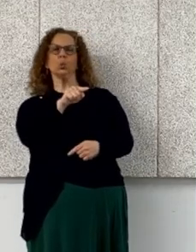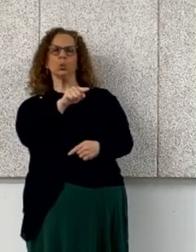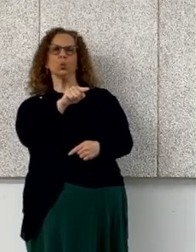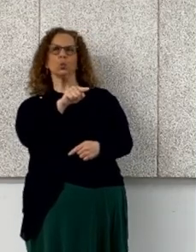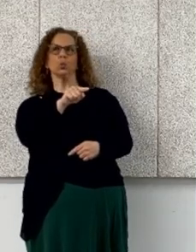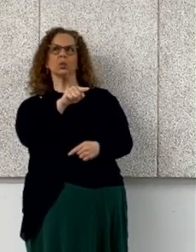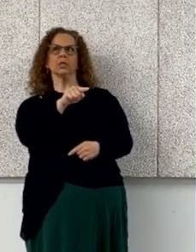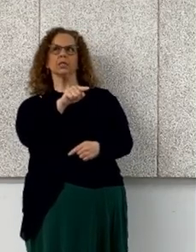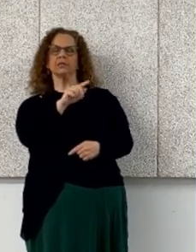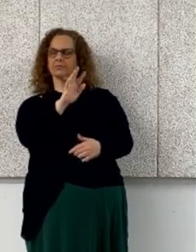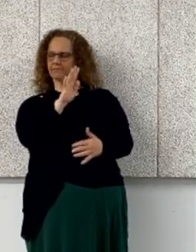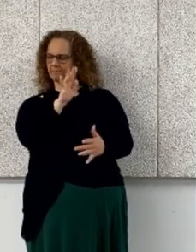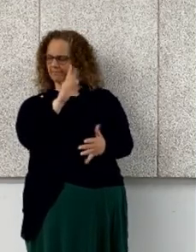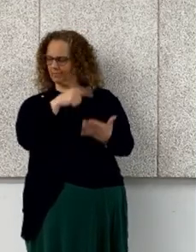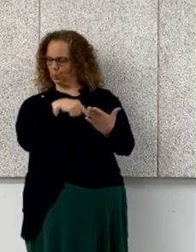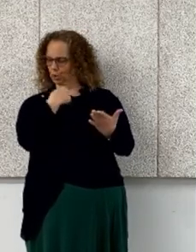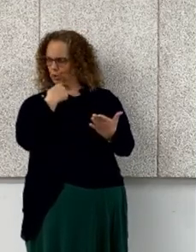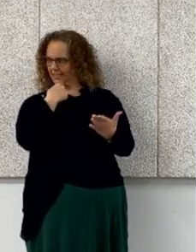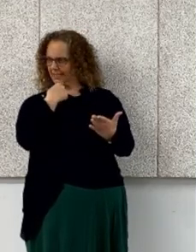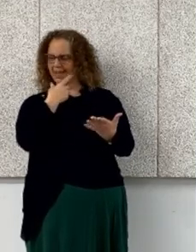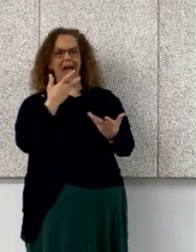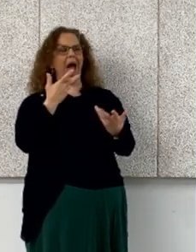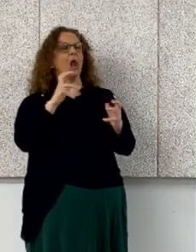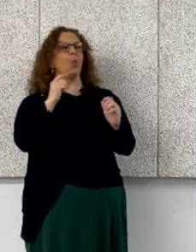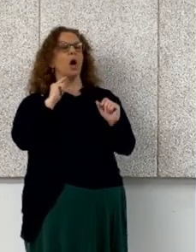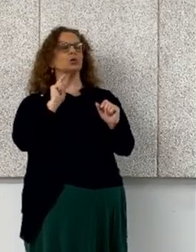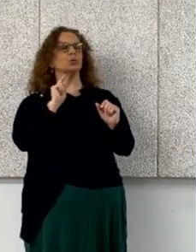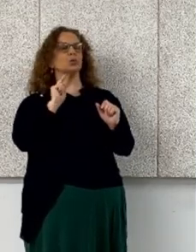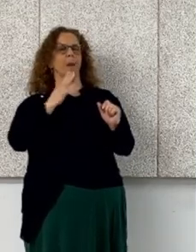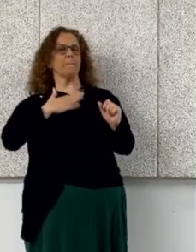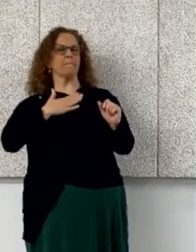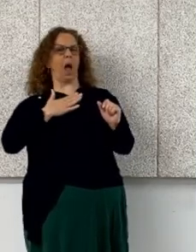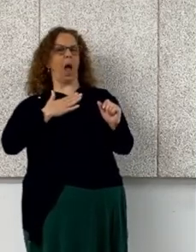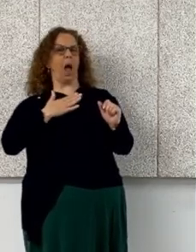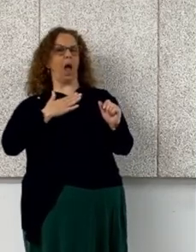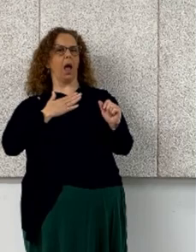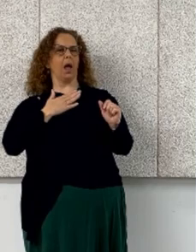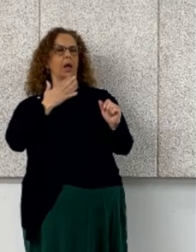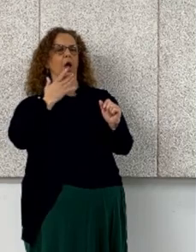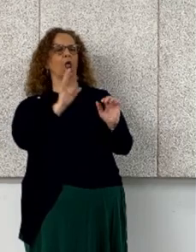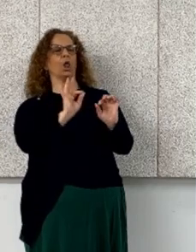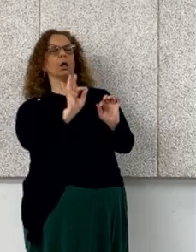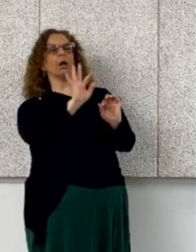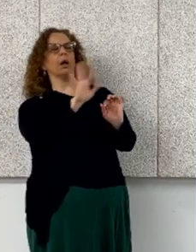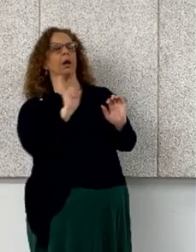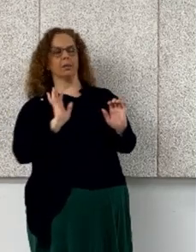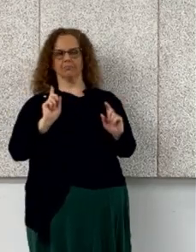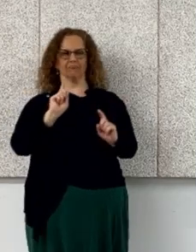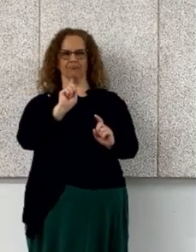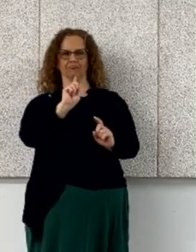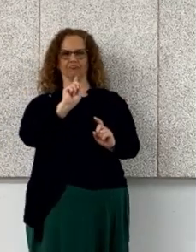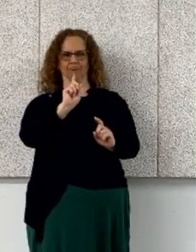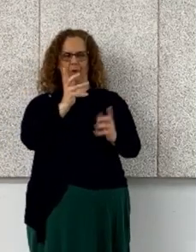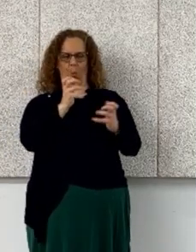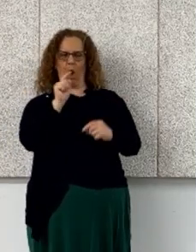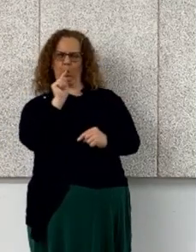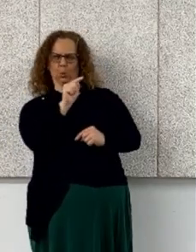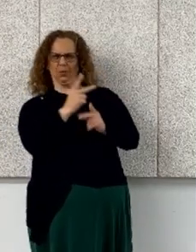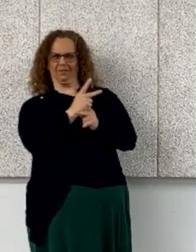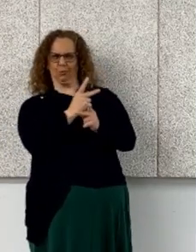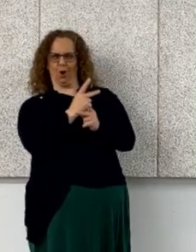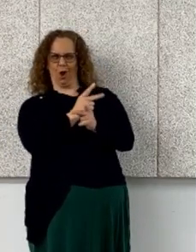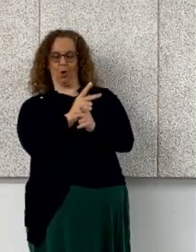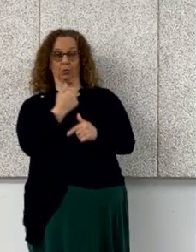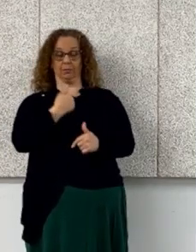I don't want to taint anything. I want you to, you know, really have that moment. And as someone who was walking into